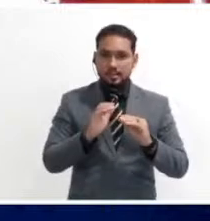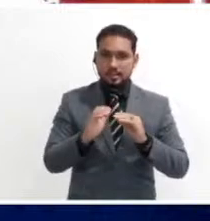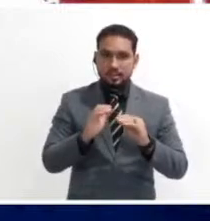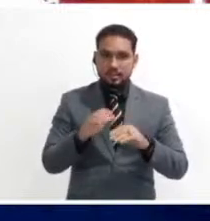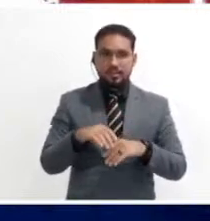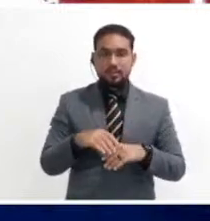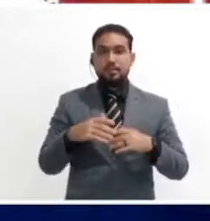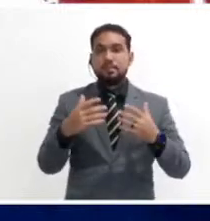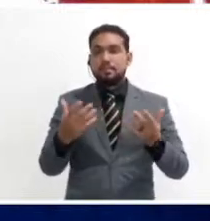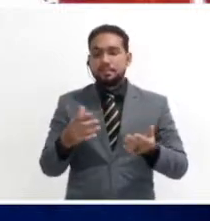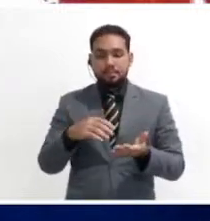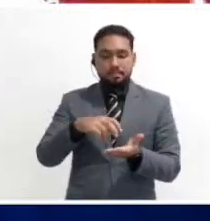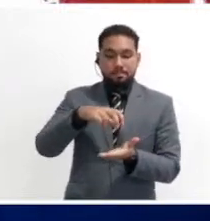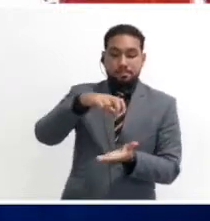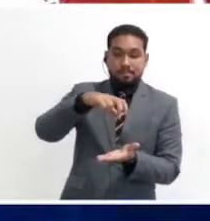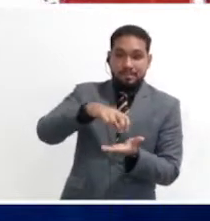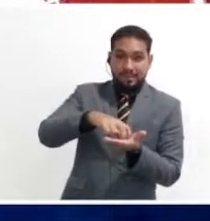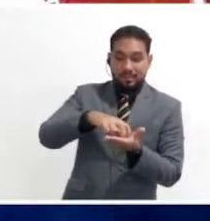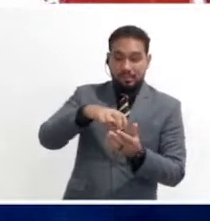process steps.